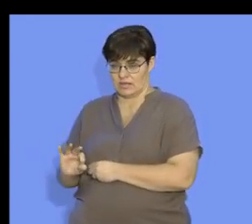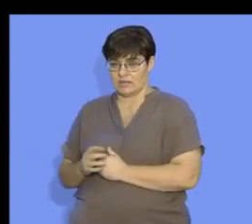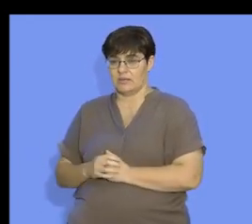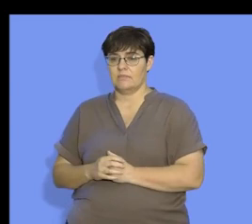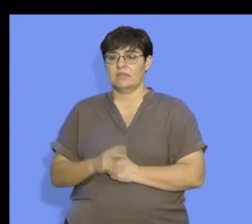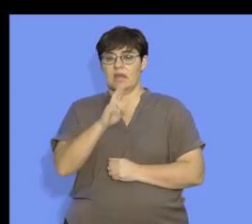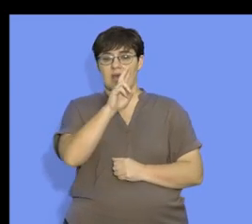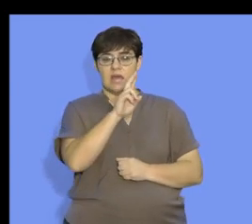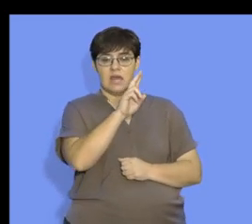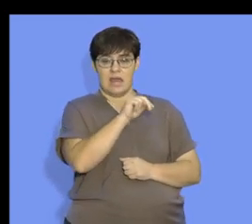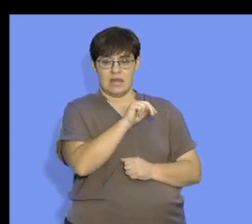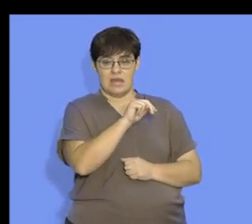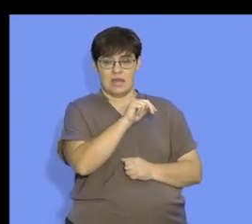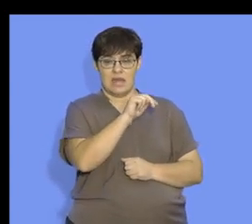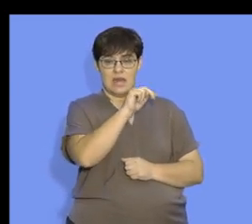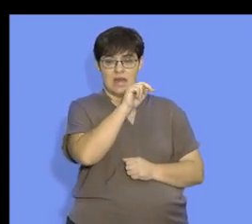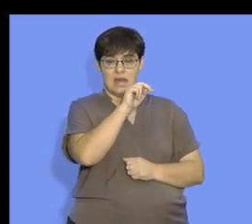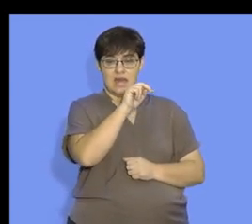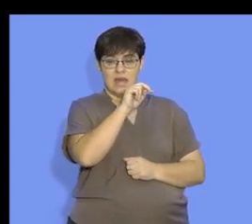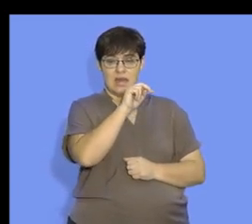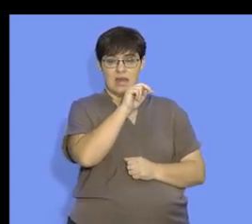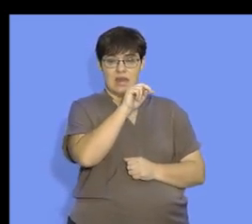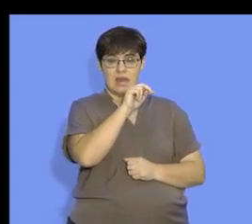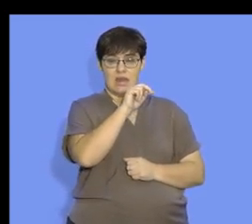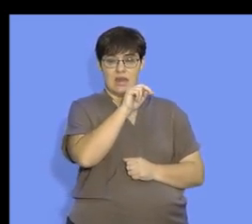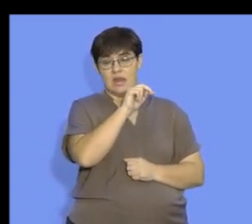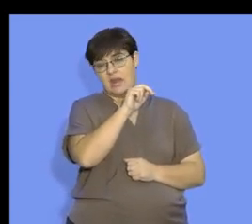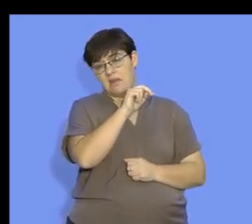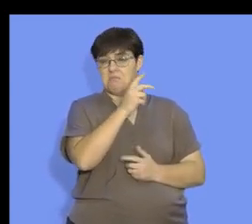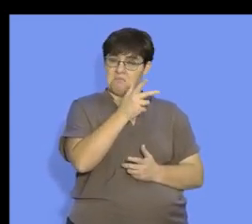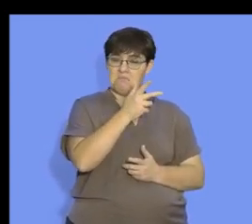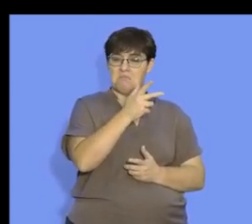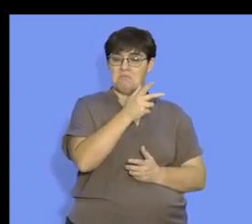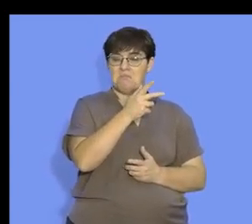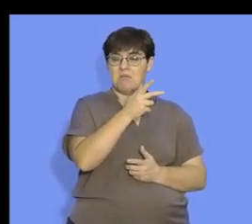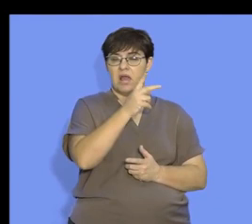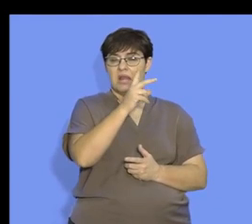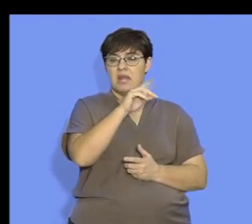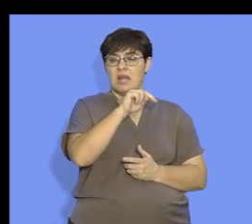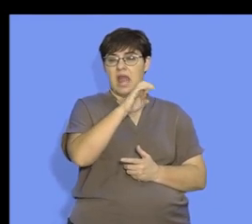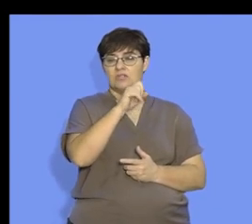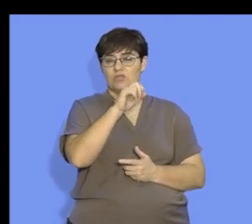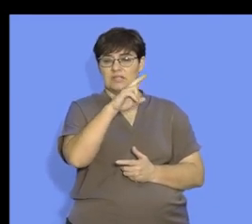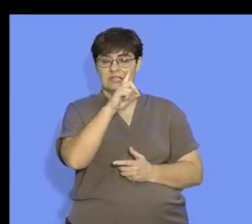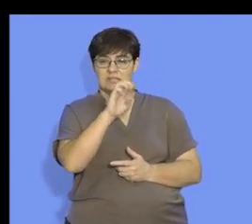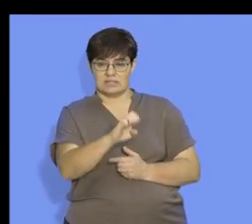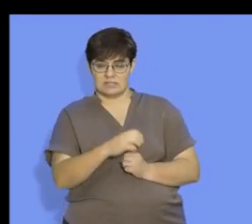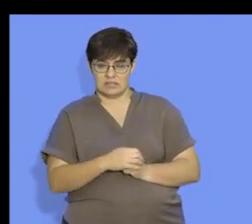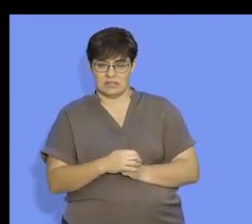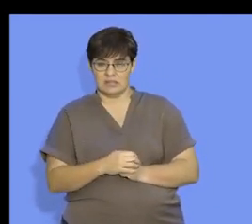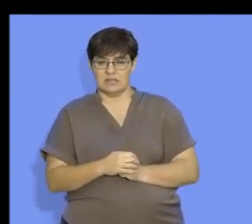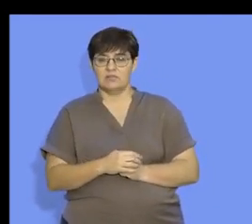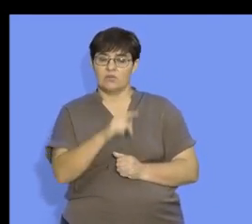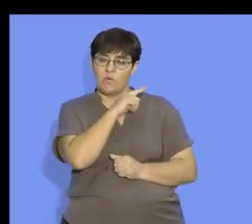think about the acid. So the acid that contains that nitrate is actually nitric acid. Now again, chemical